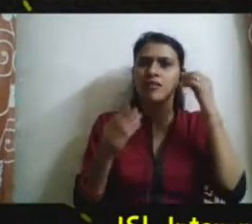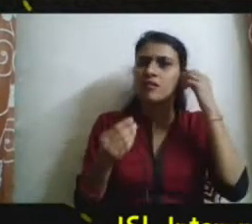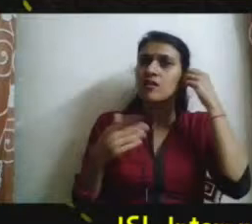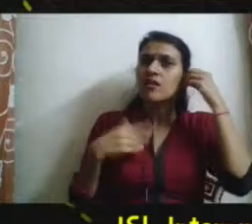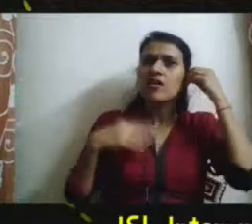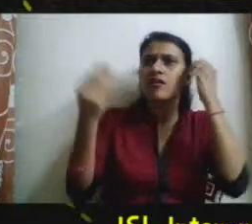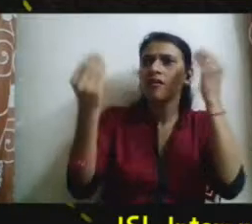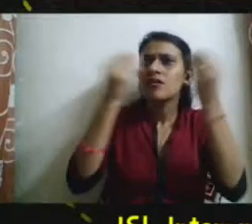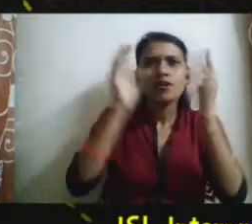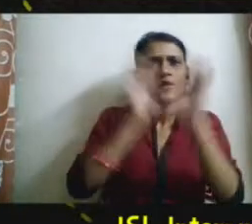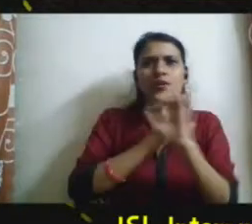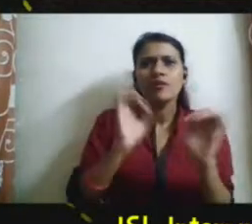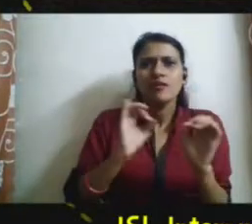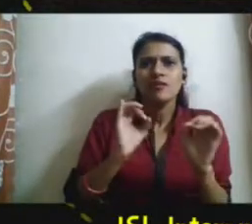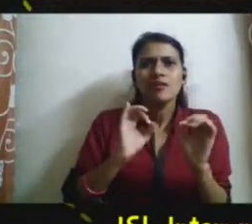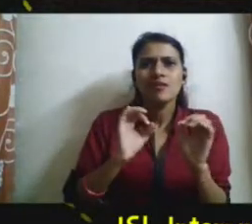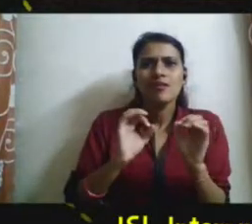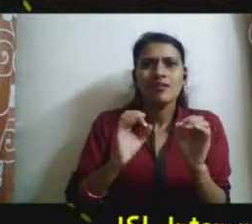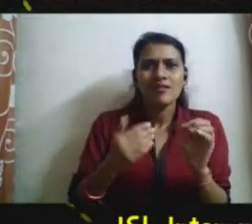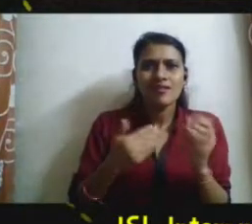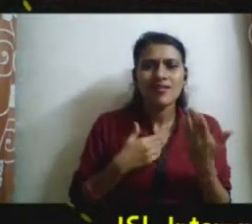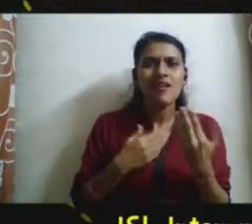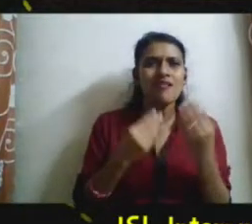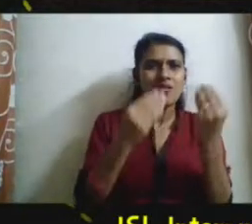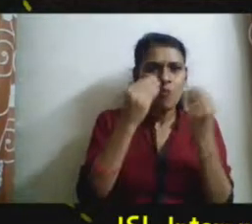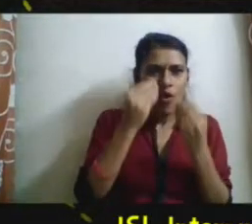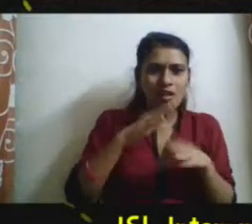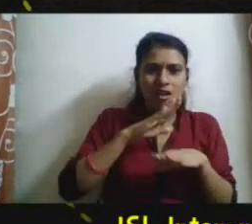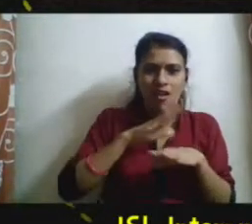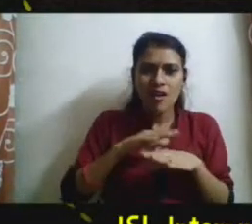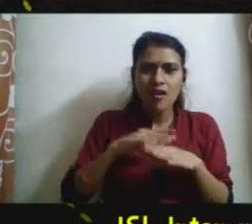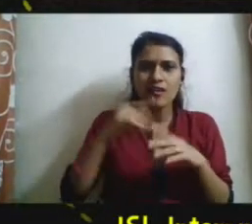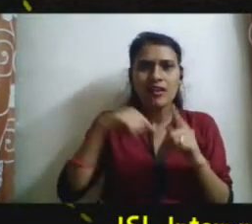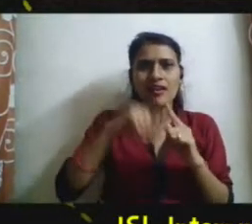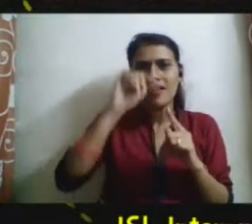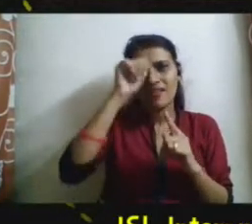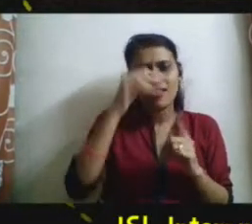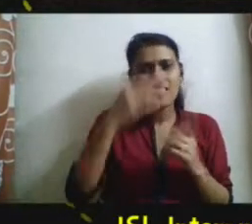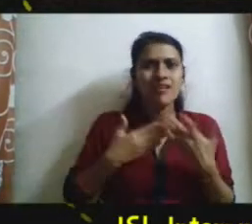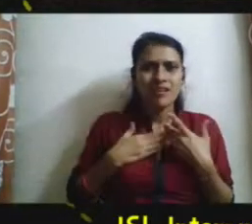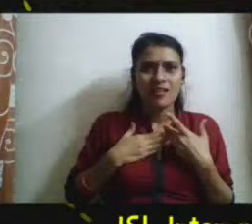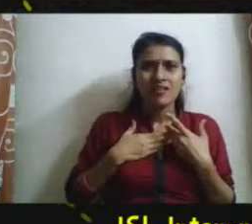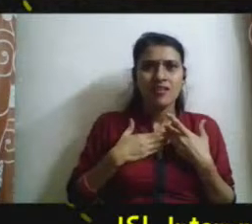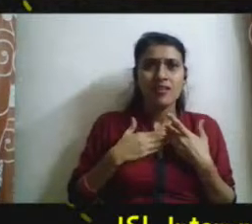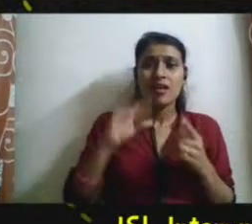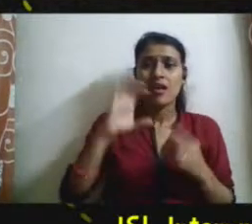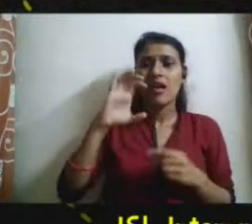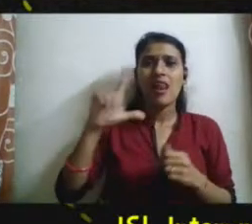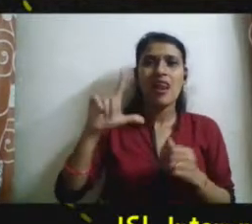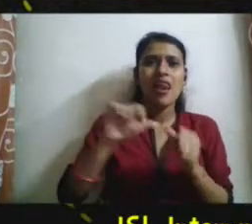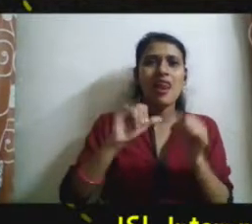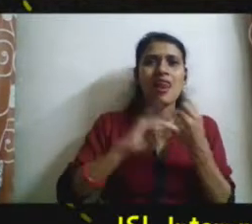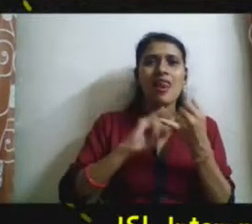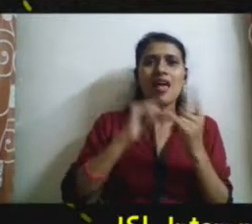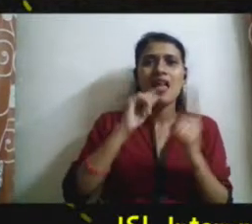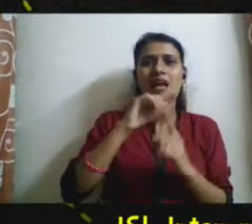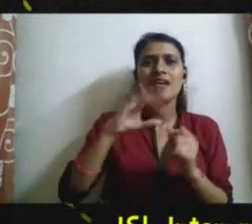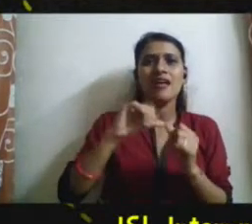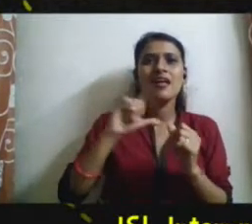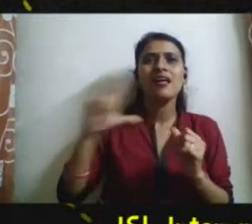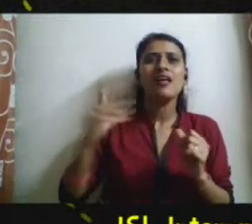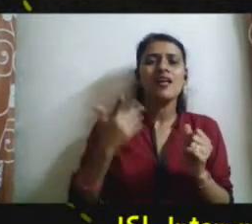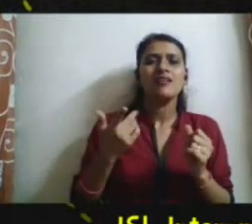Nothing in our talim, our conventional training of Hindustani classical music, prepares us for the business of music. We are brought